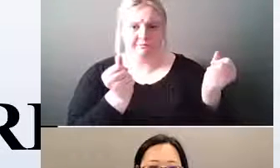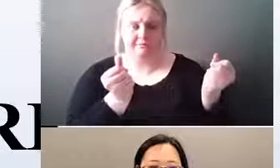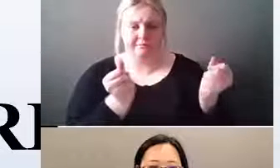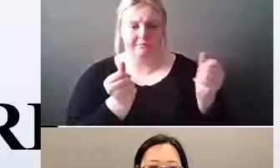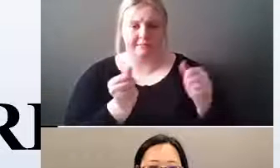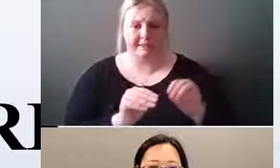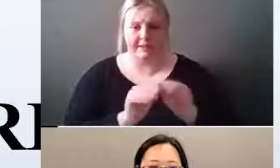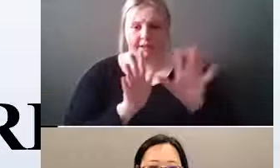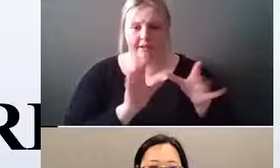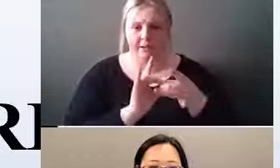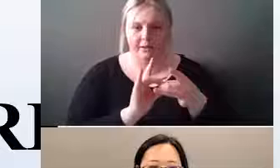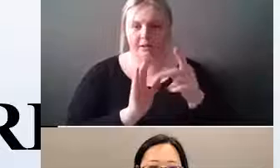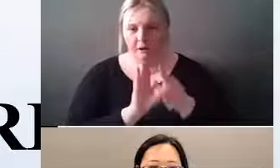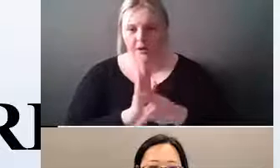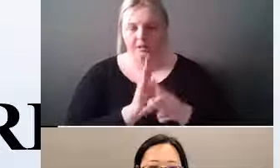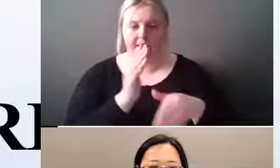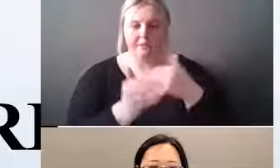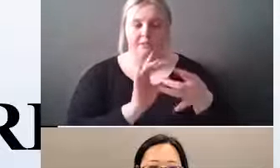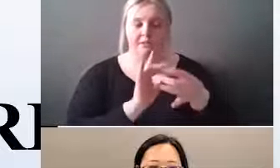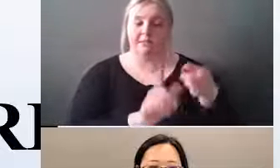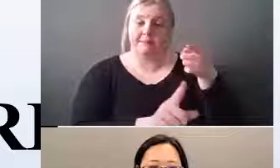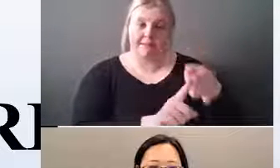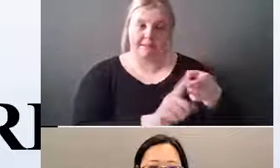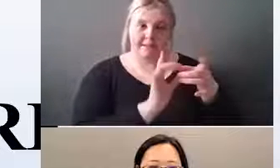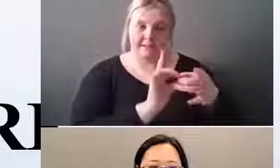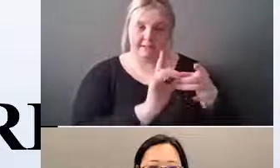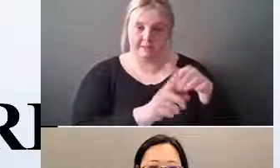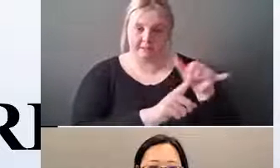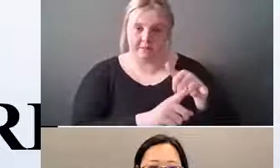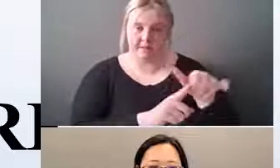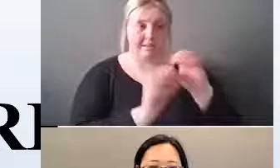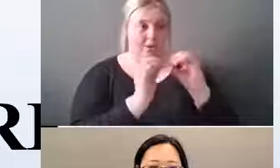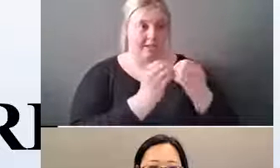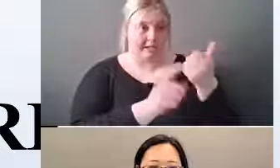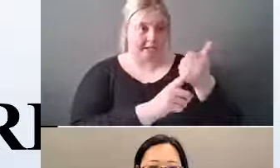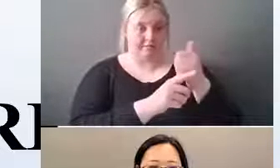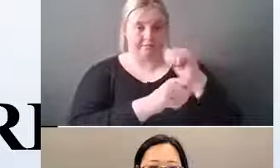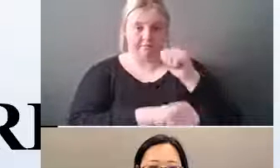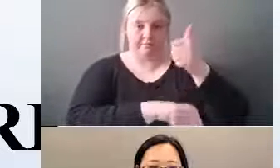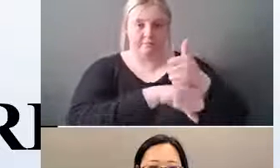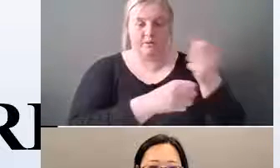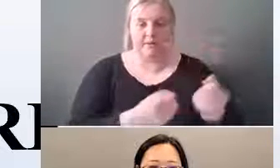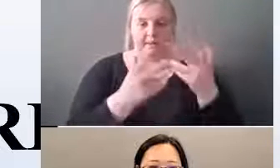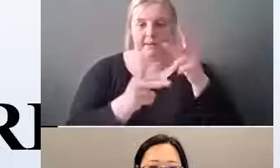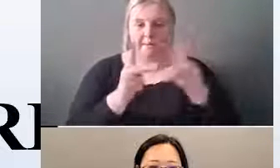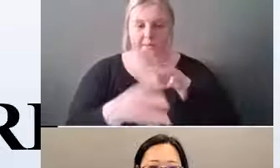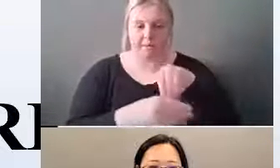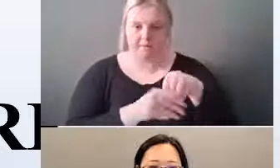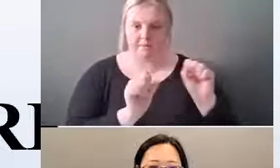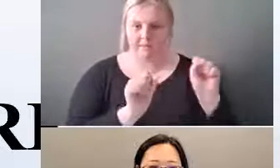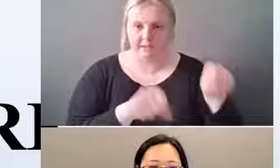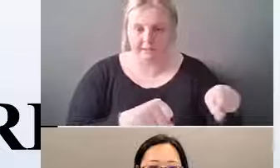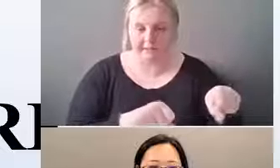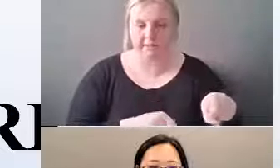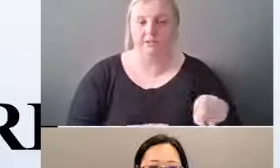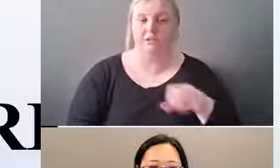procedure specific to bullying that is developed by the organization itself with as many stakeholders as possible. So creating a